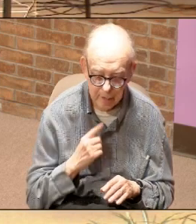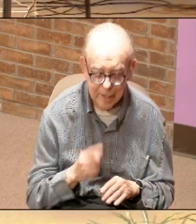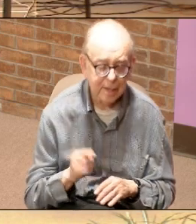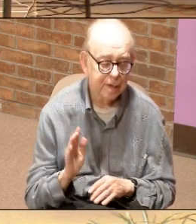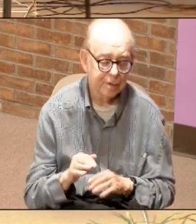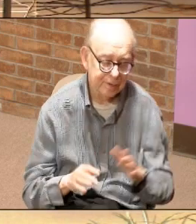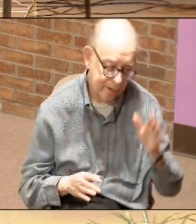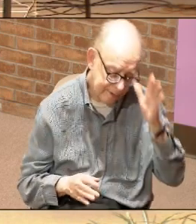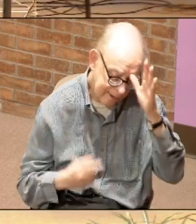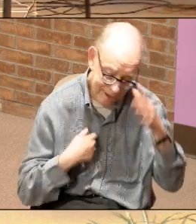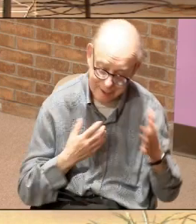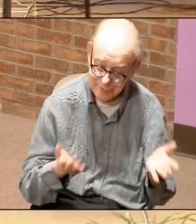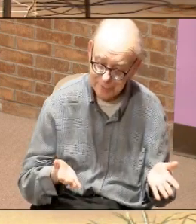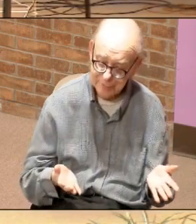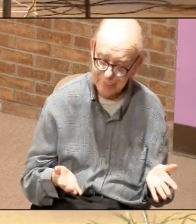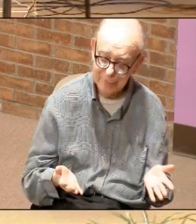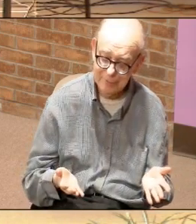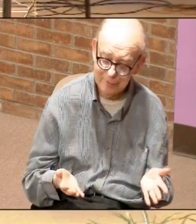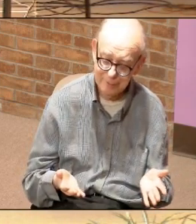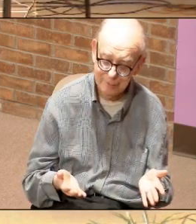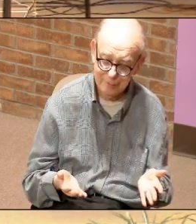hey, Dad, I'm here.